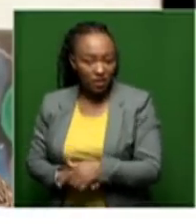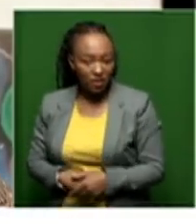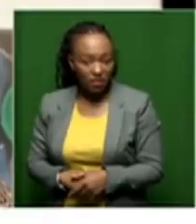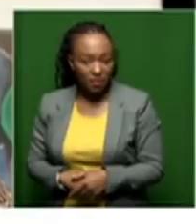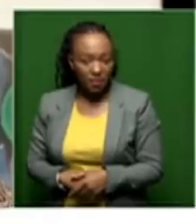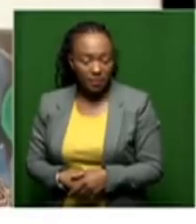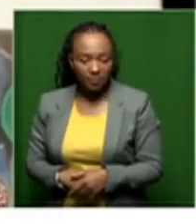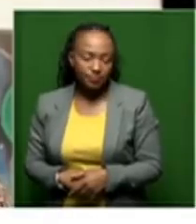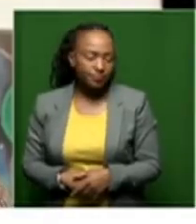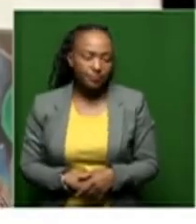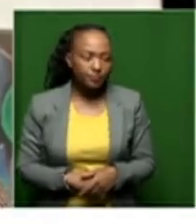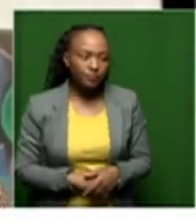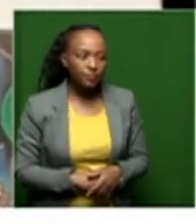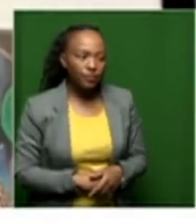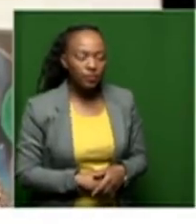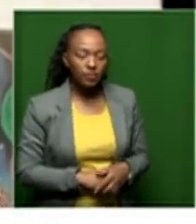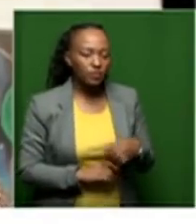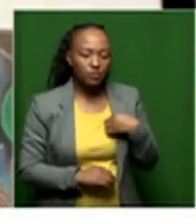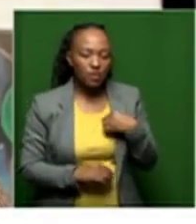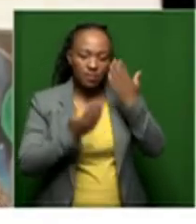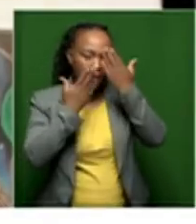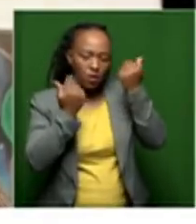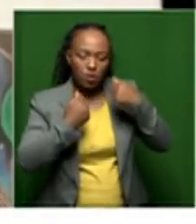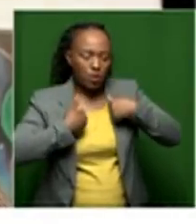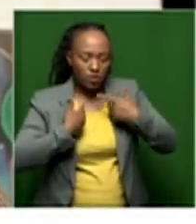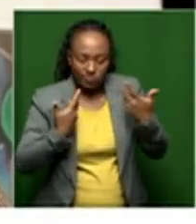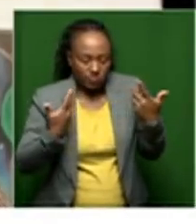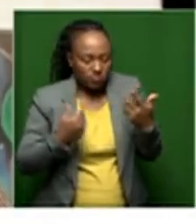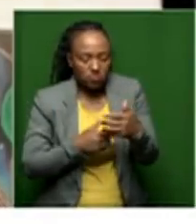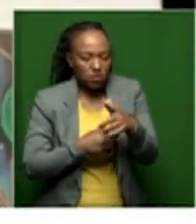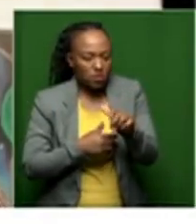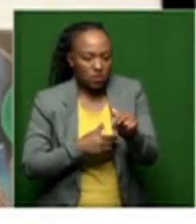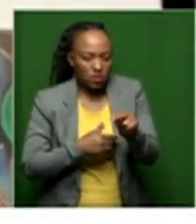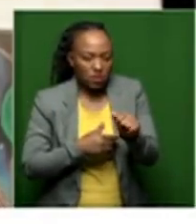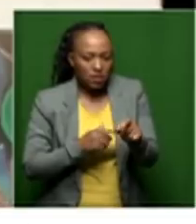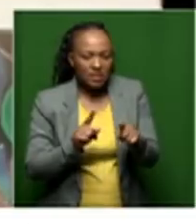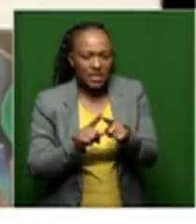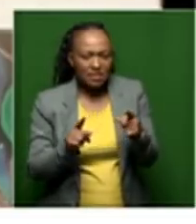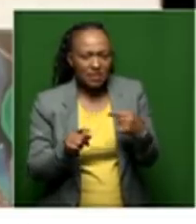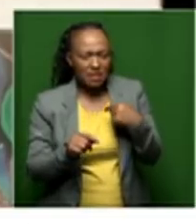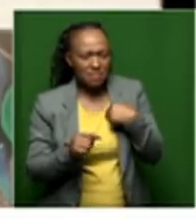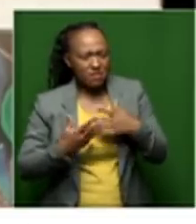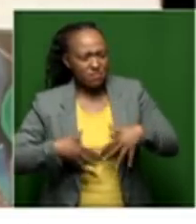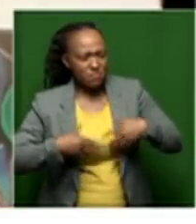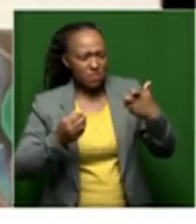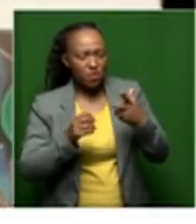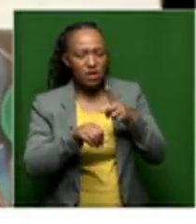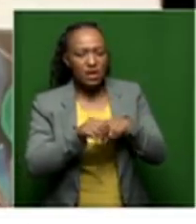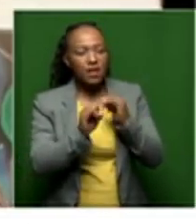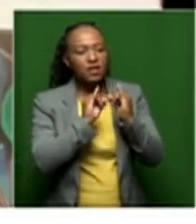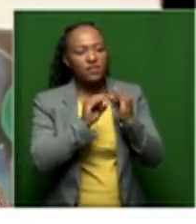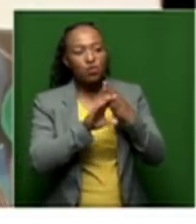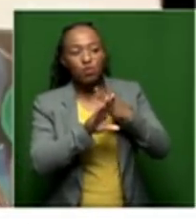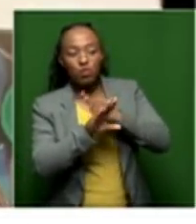No, Alian, I would not know. That is why I was at pains at the outset of the interview to